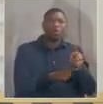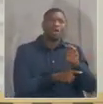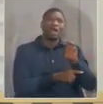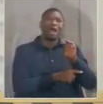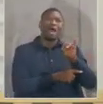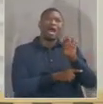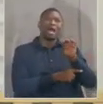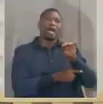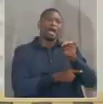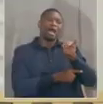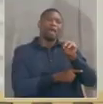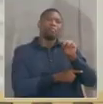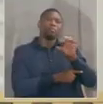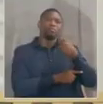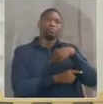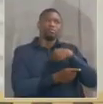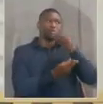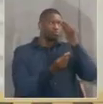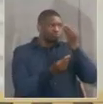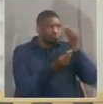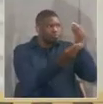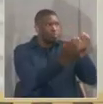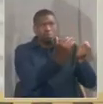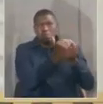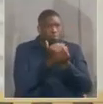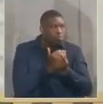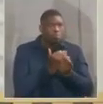But based on the